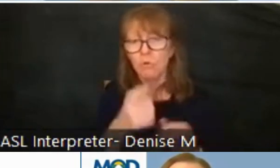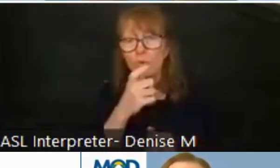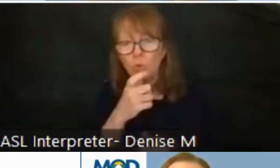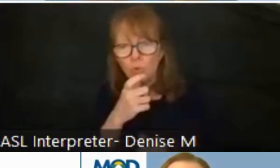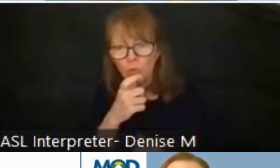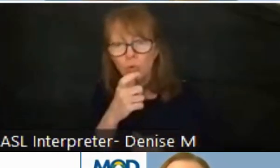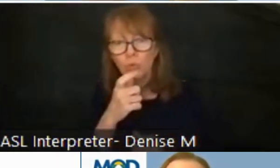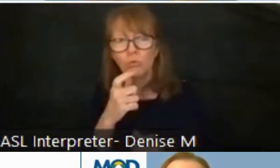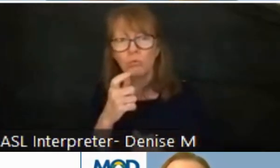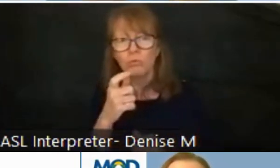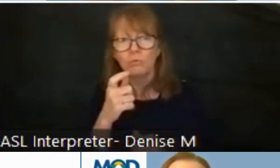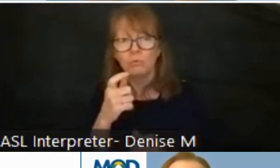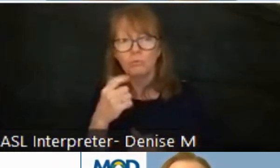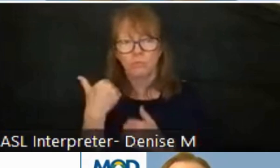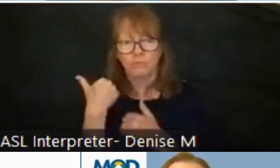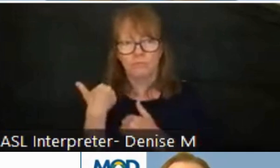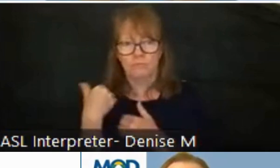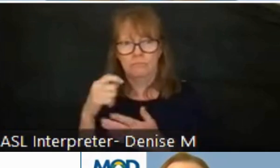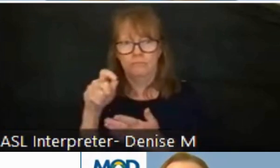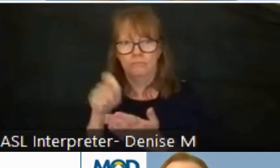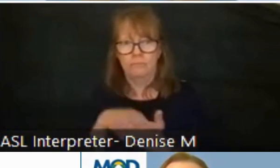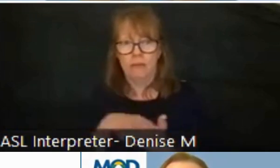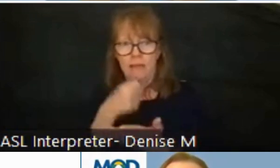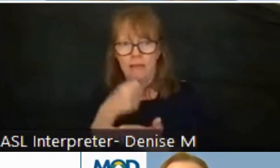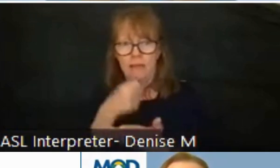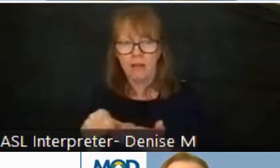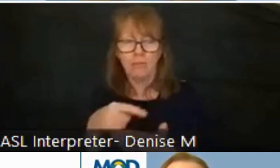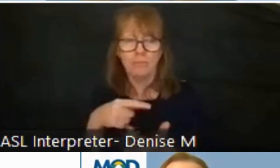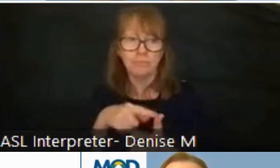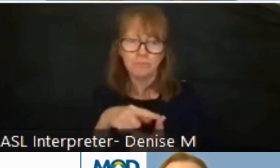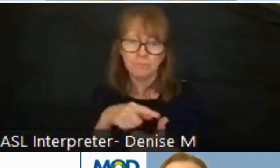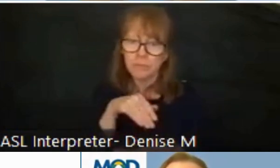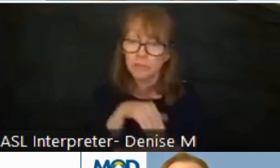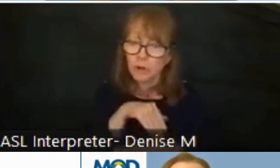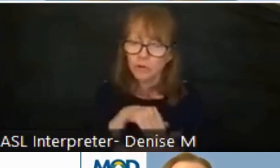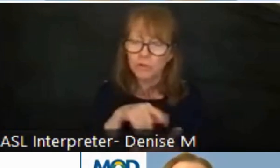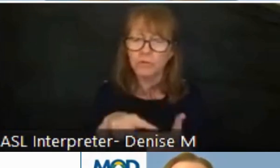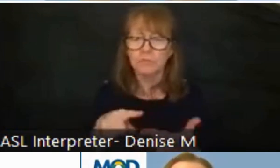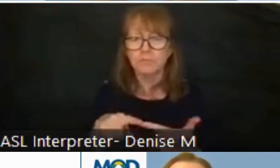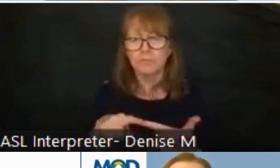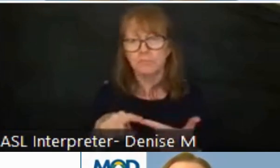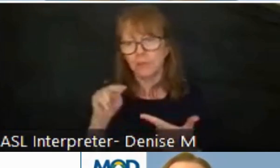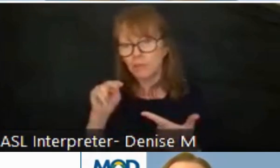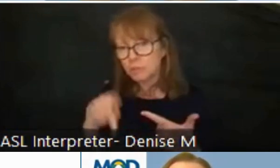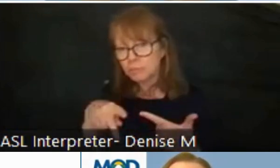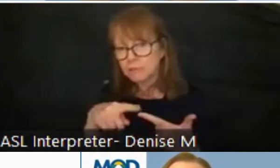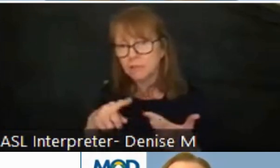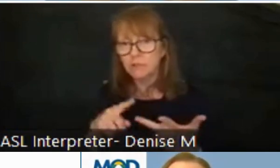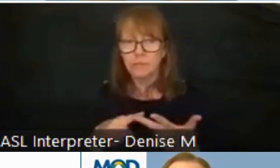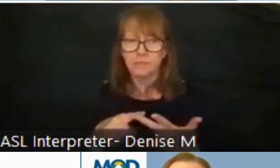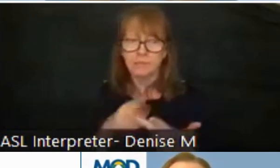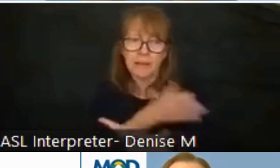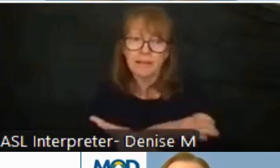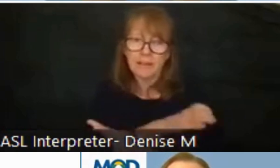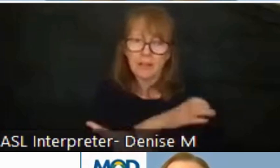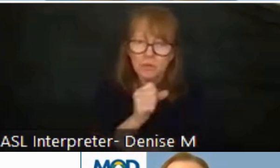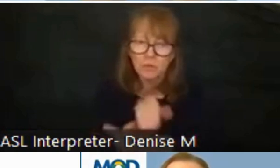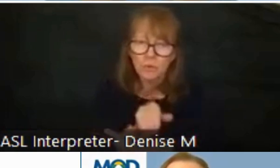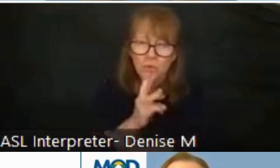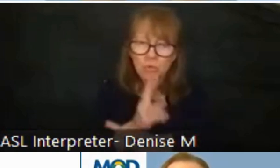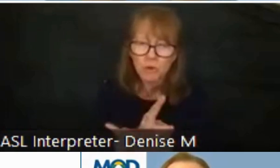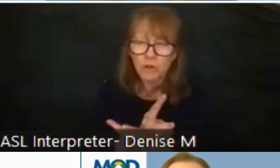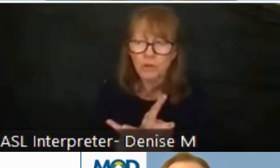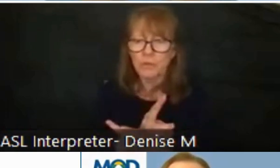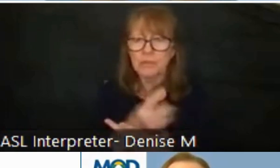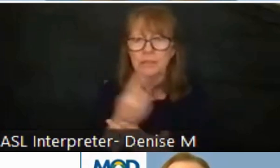it? The medical provider can be a doctor, a nurse practitioner, even a clinical social worker, but it should be someone who you